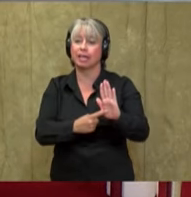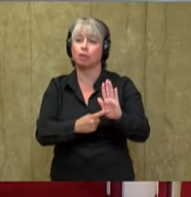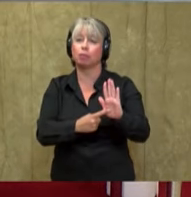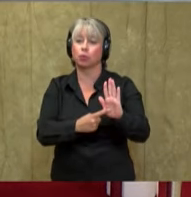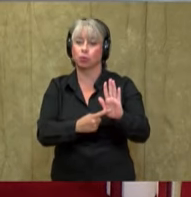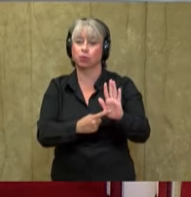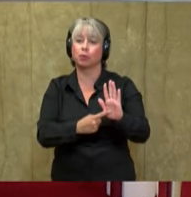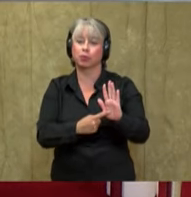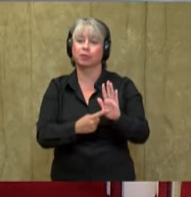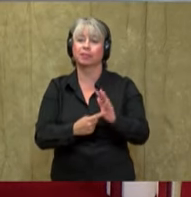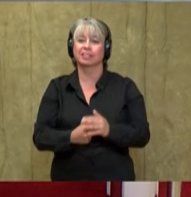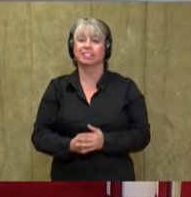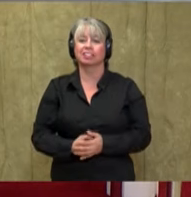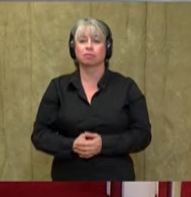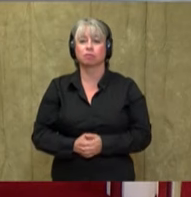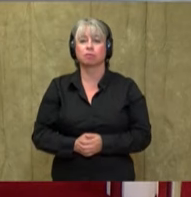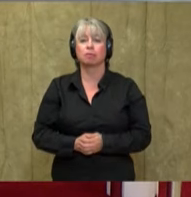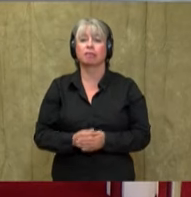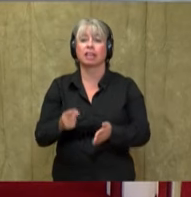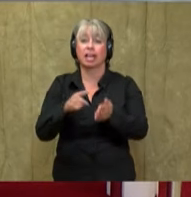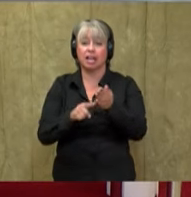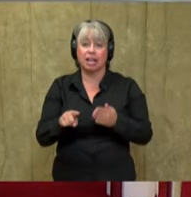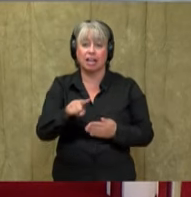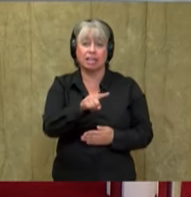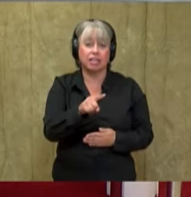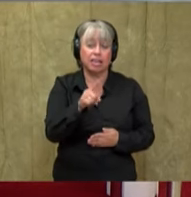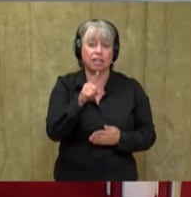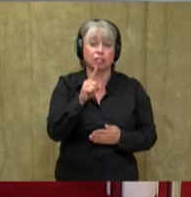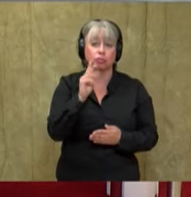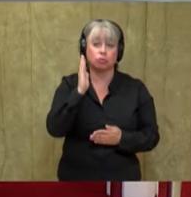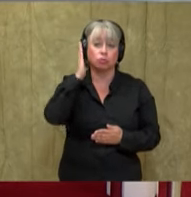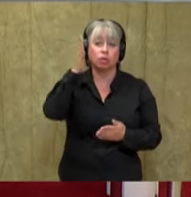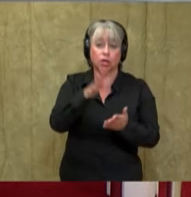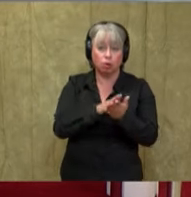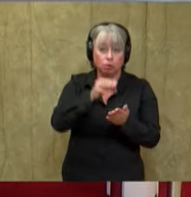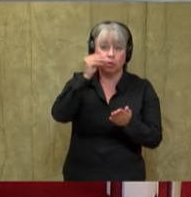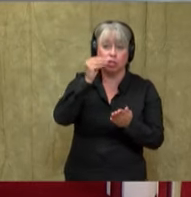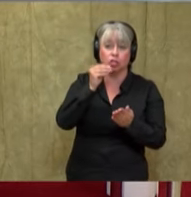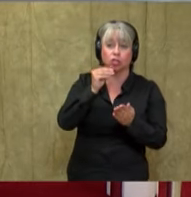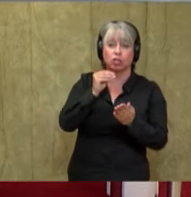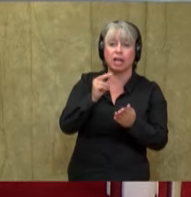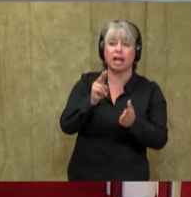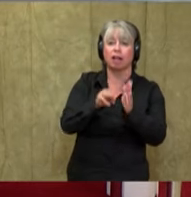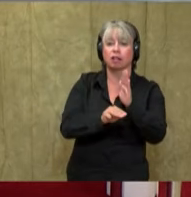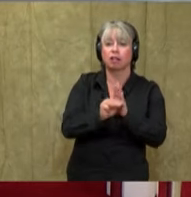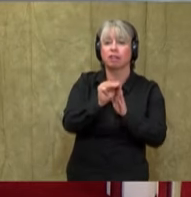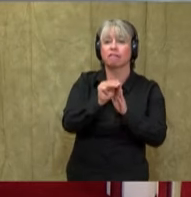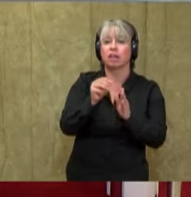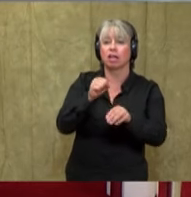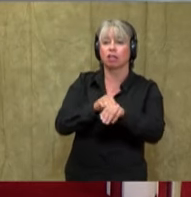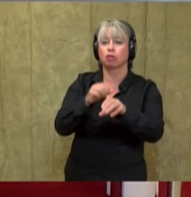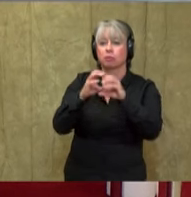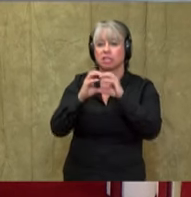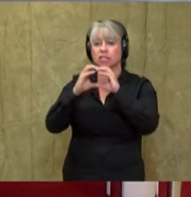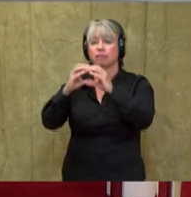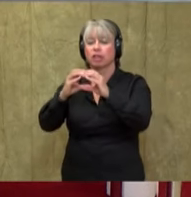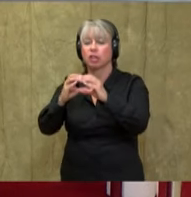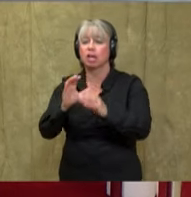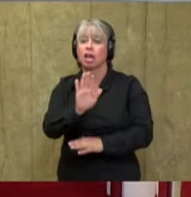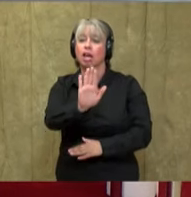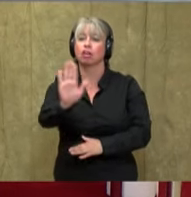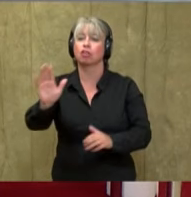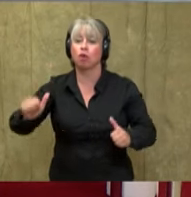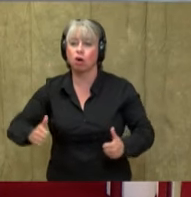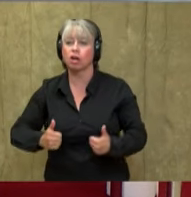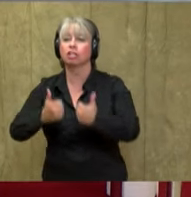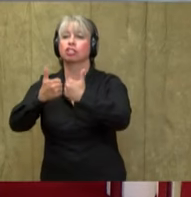see how they're connected. So next week, we're going to learn how to find the volume of a sphere. Here's your challenge. Your challenge